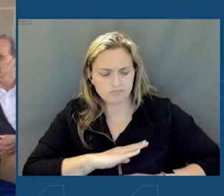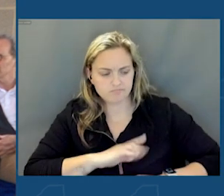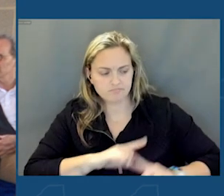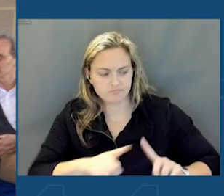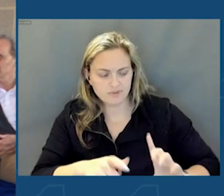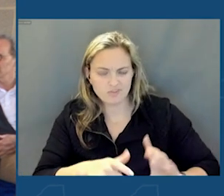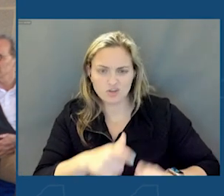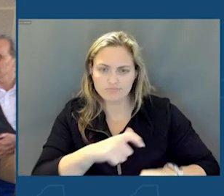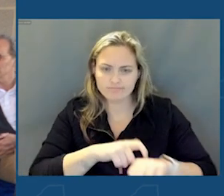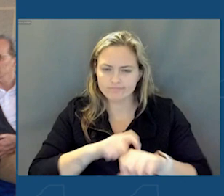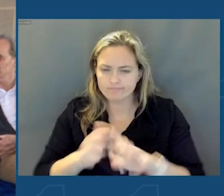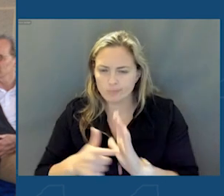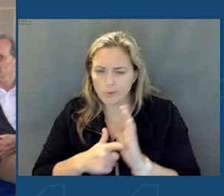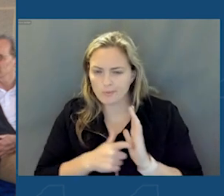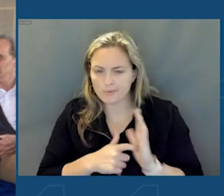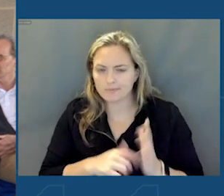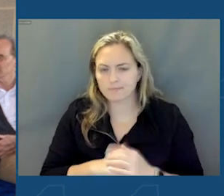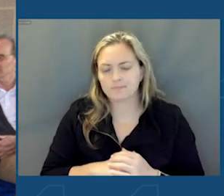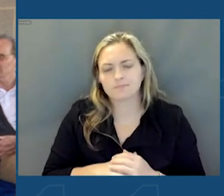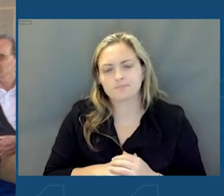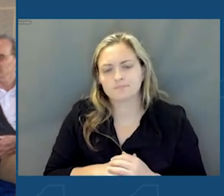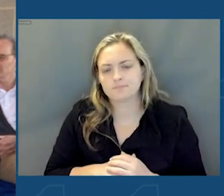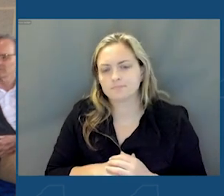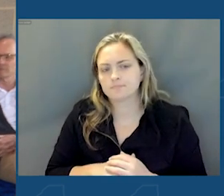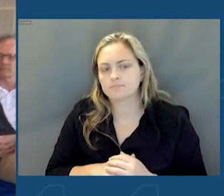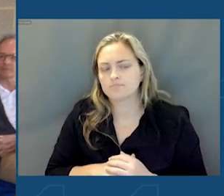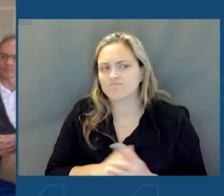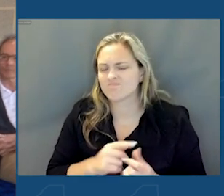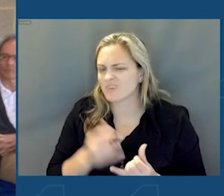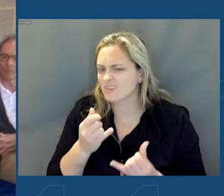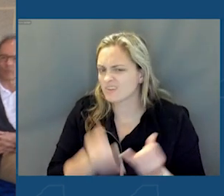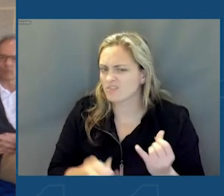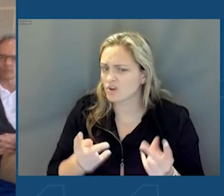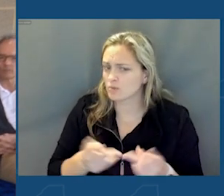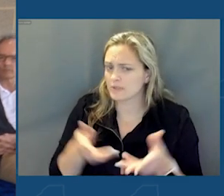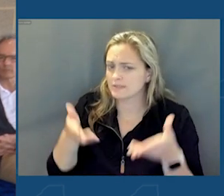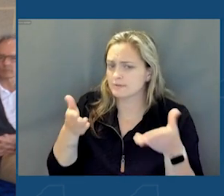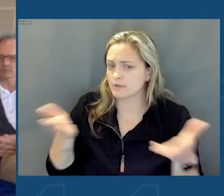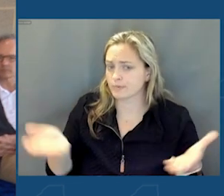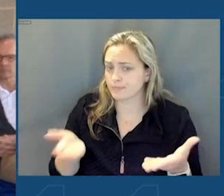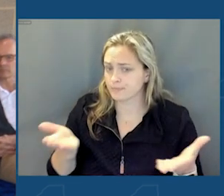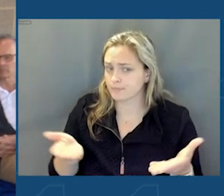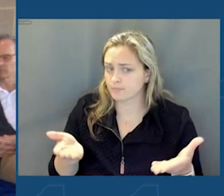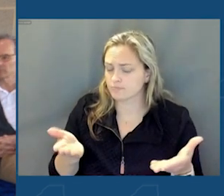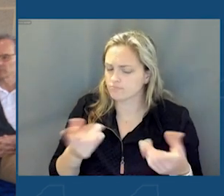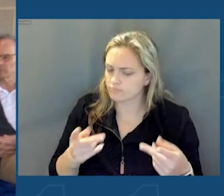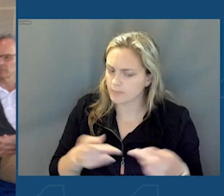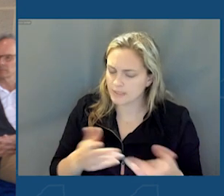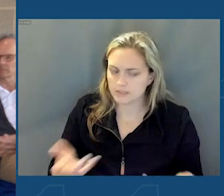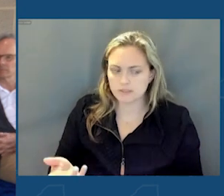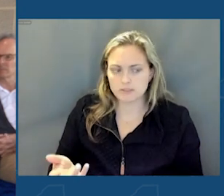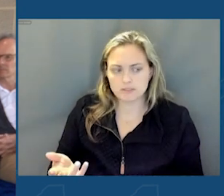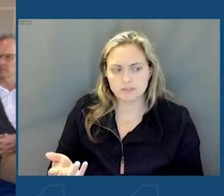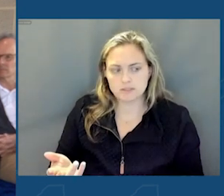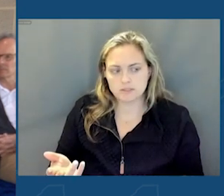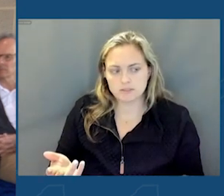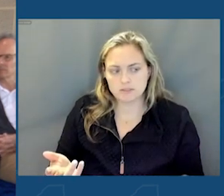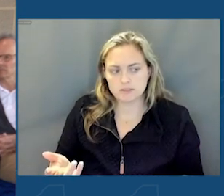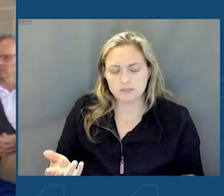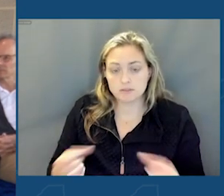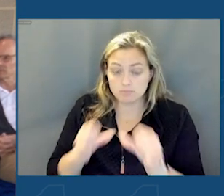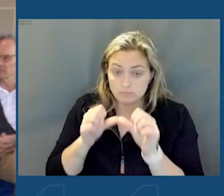times. But this final resting place is a place